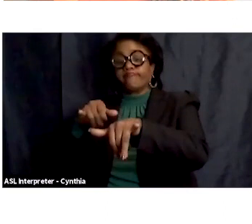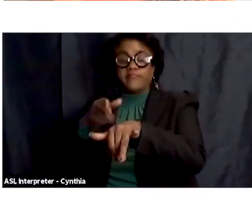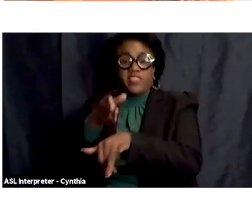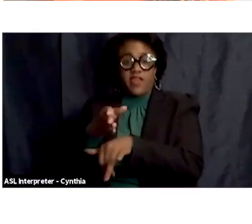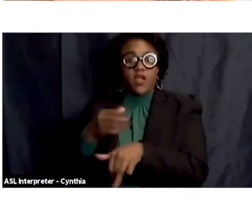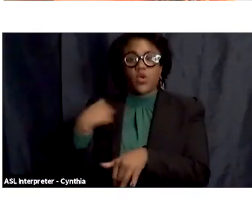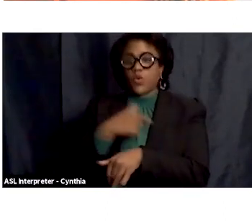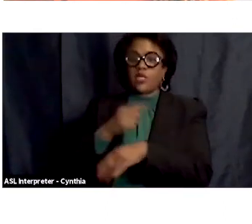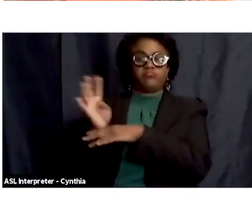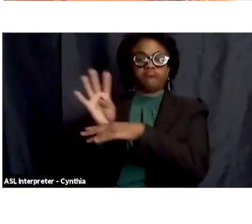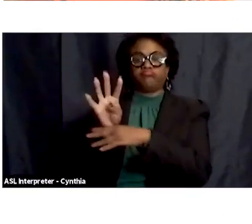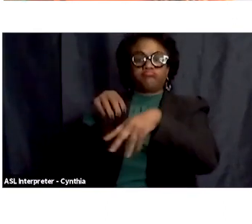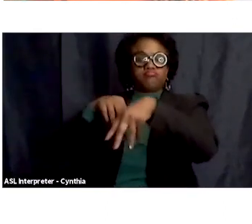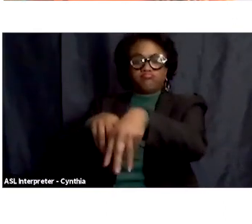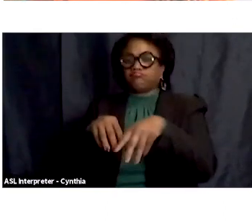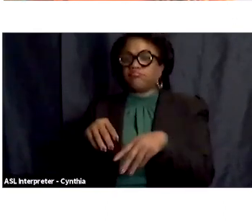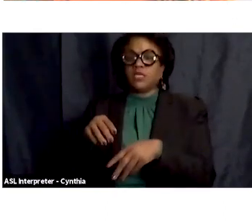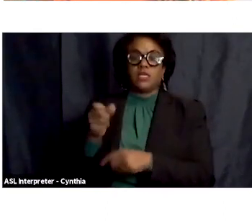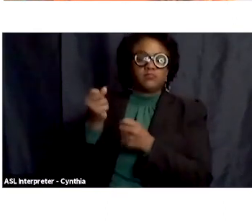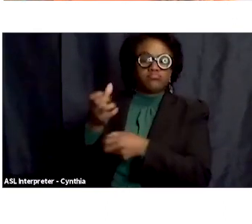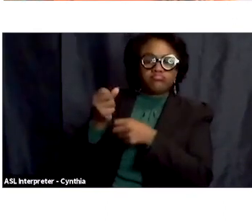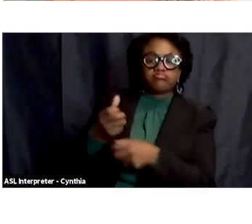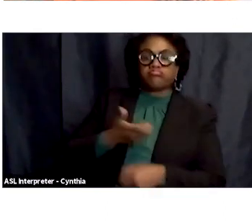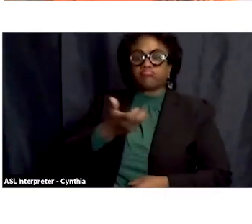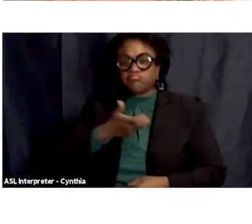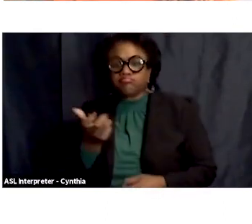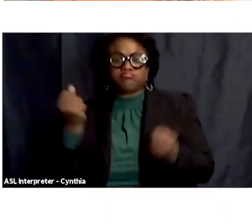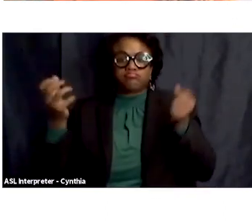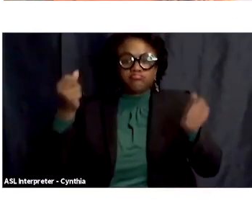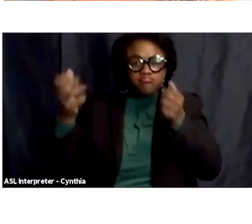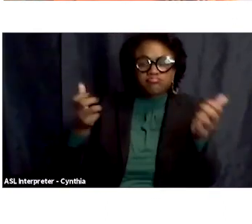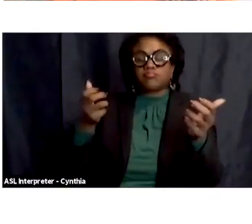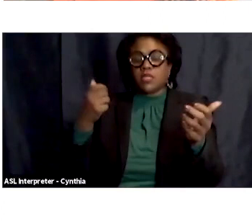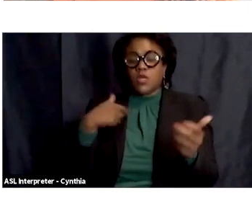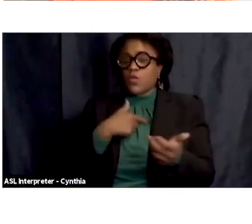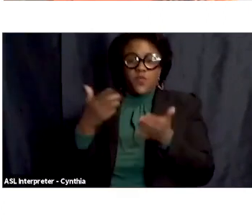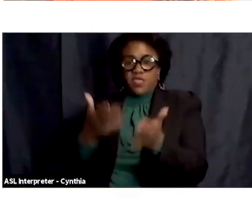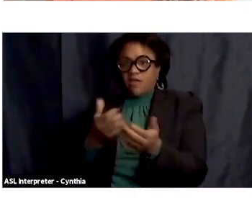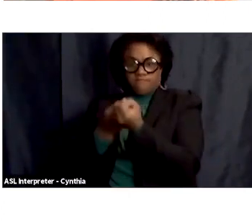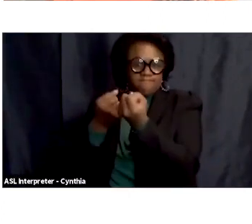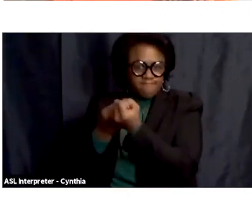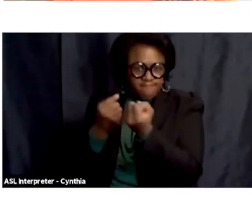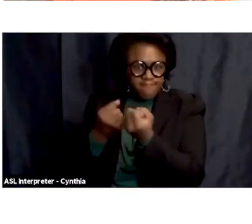chants. We had, just kind of a full rotation of people coming in, and even providing that care and that acceptance and just giving